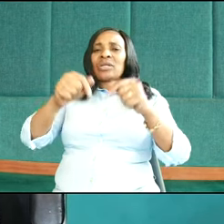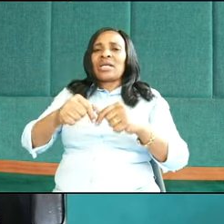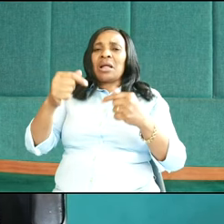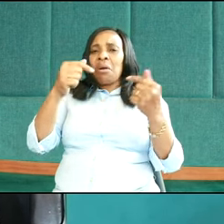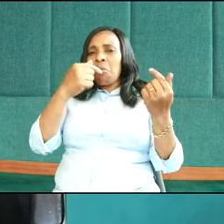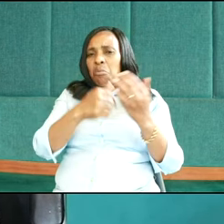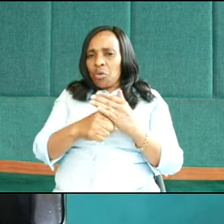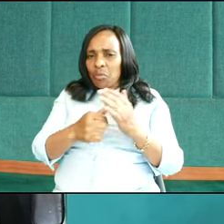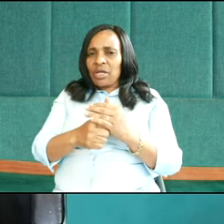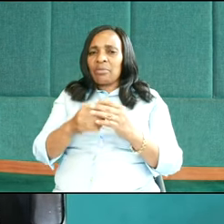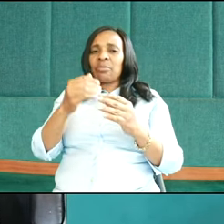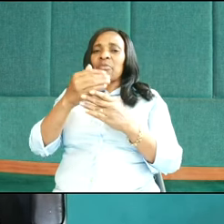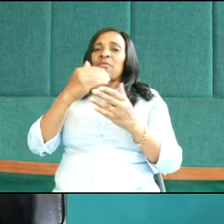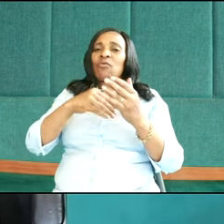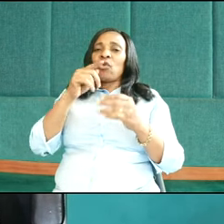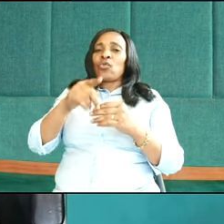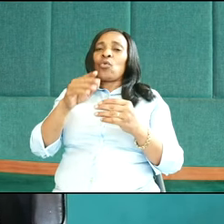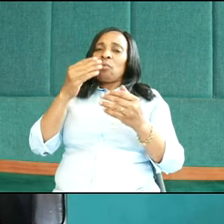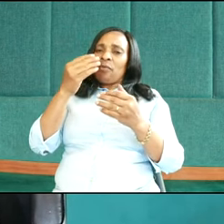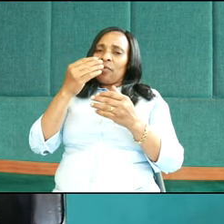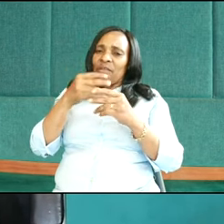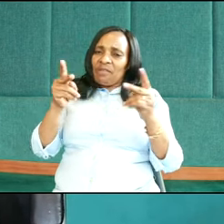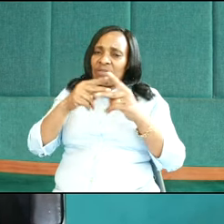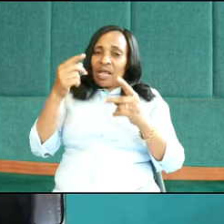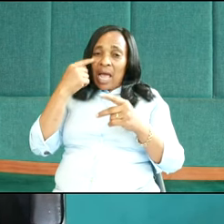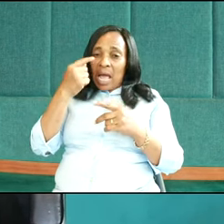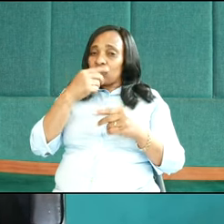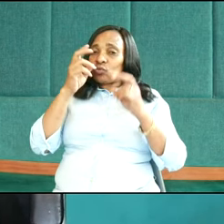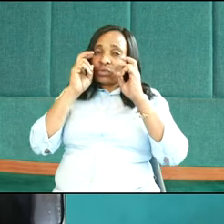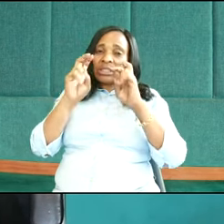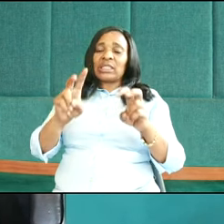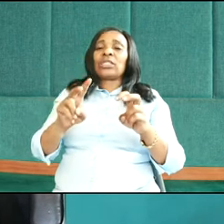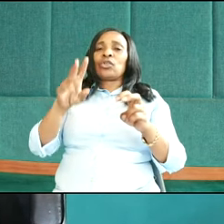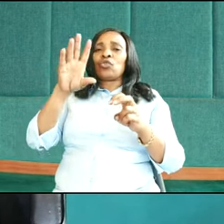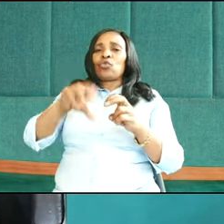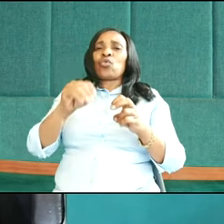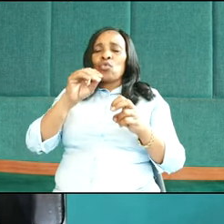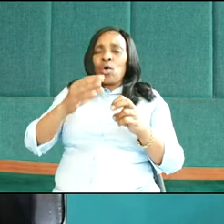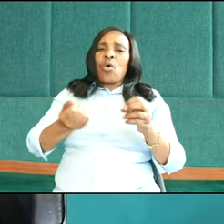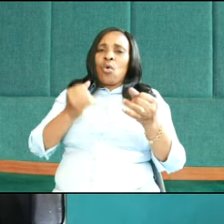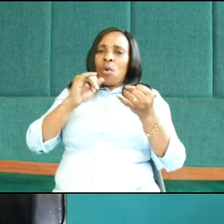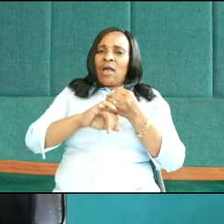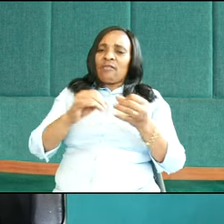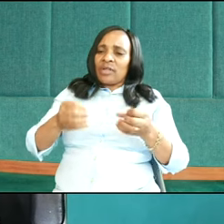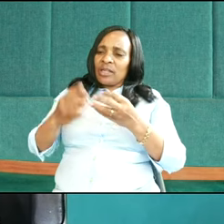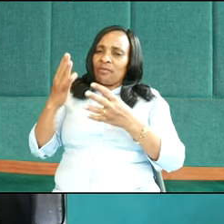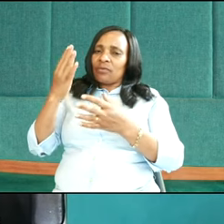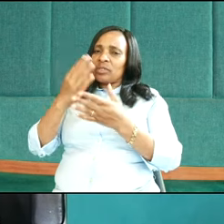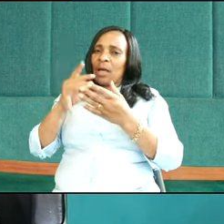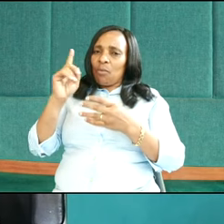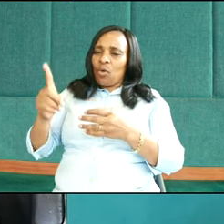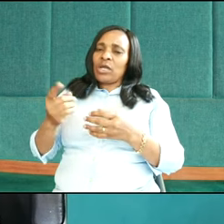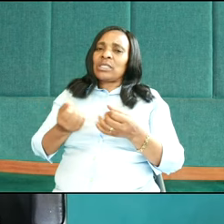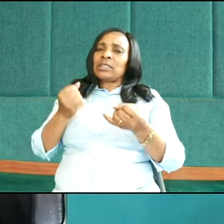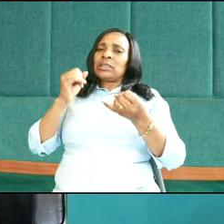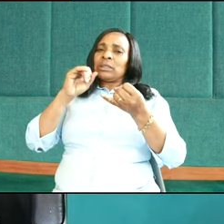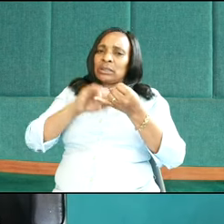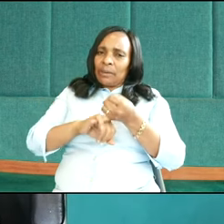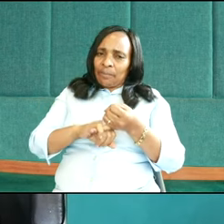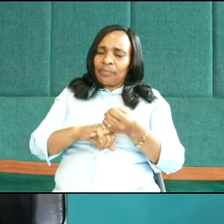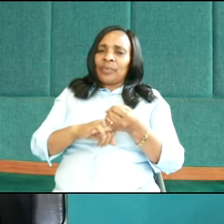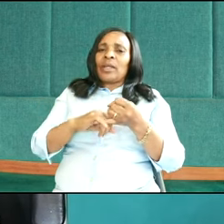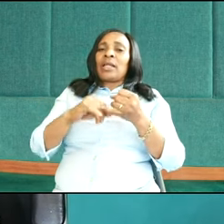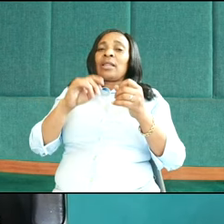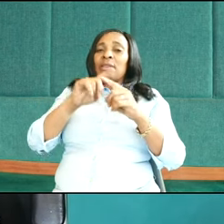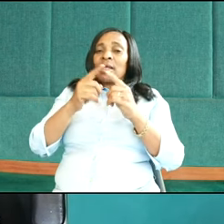you. Before your very eyes, I will take your wives and give them to one who is close to you, and he will sleep with your wives in broad